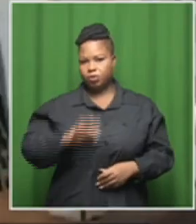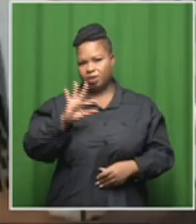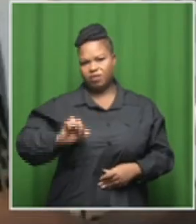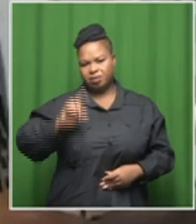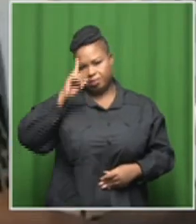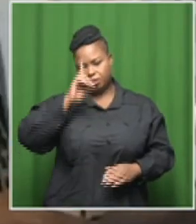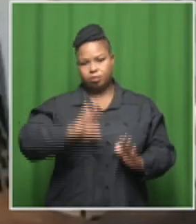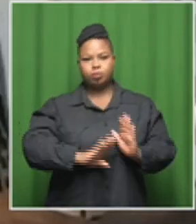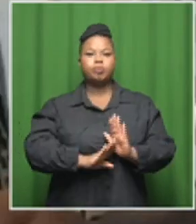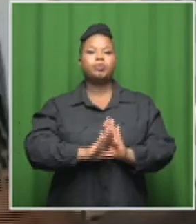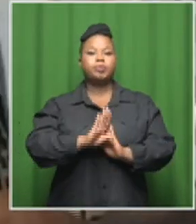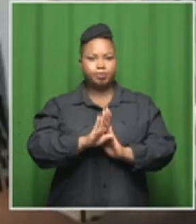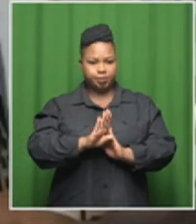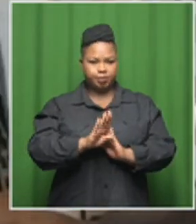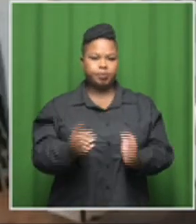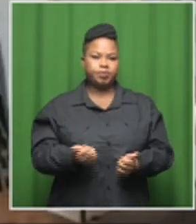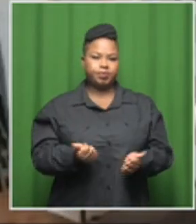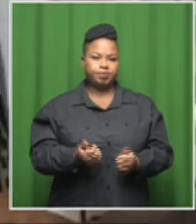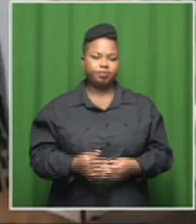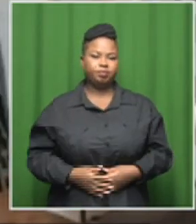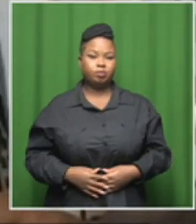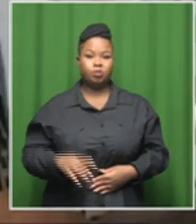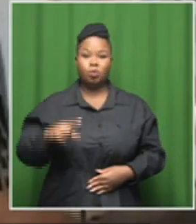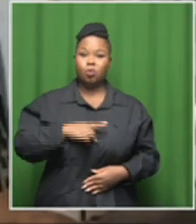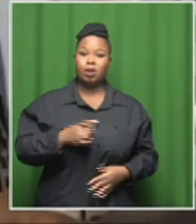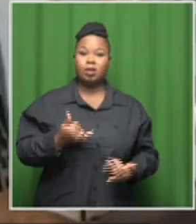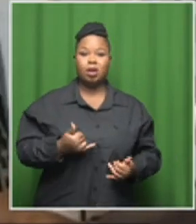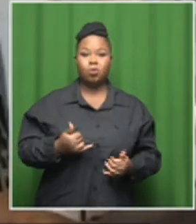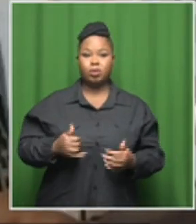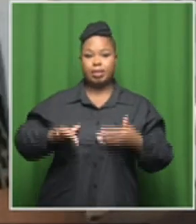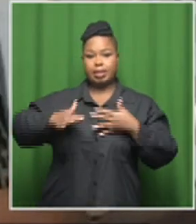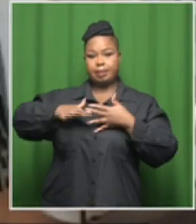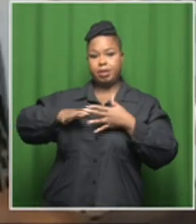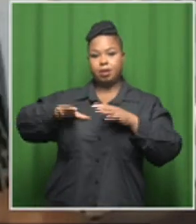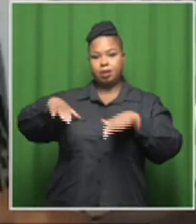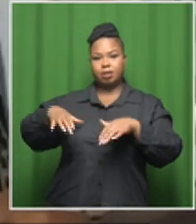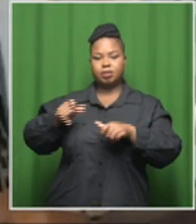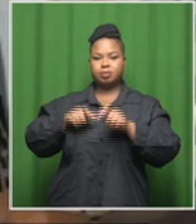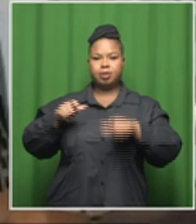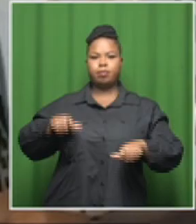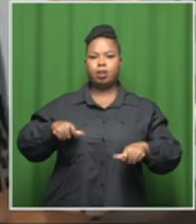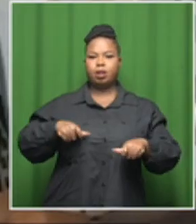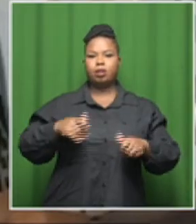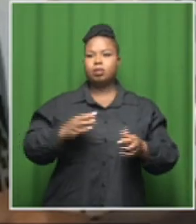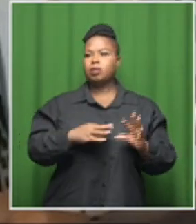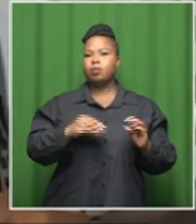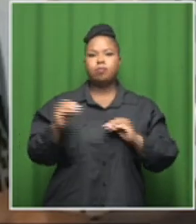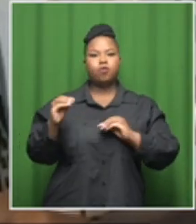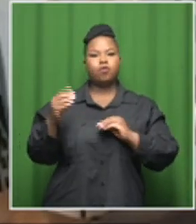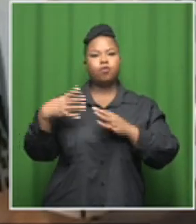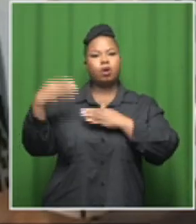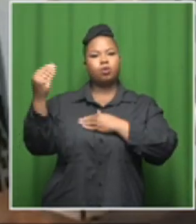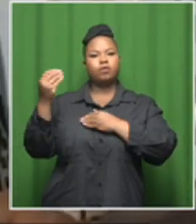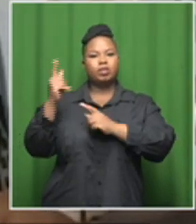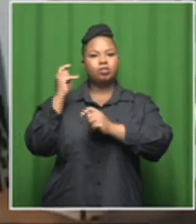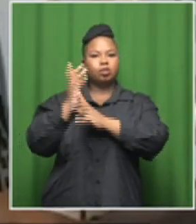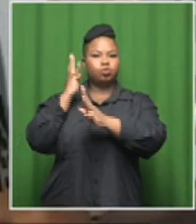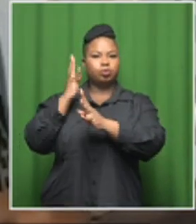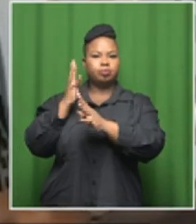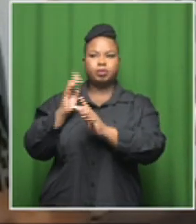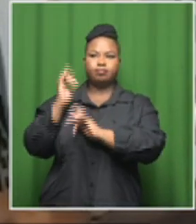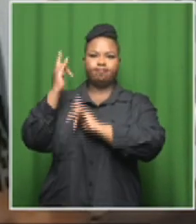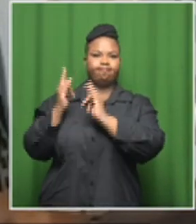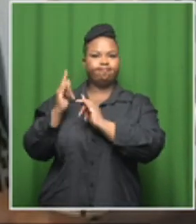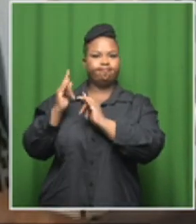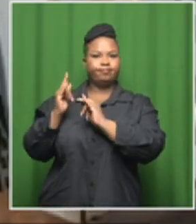improved slightly, to an extent that the middle class people move out of the townships to go into the suburbs and